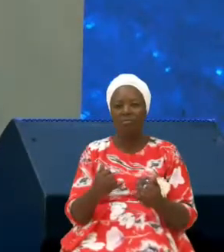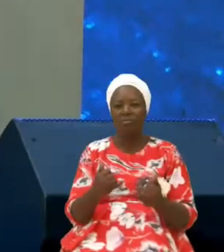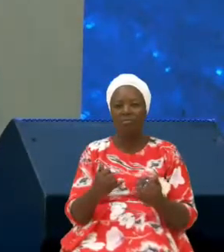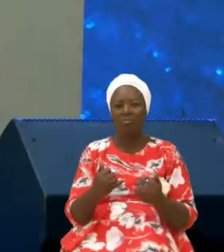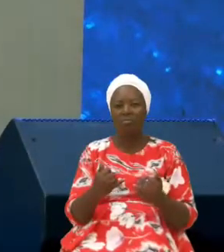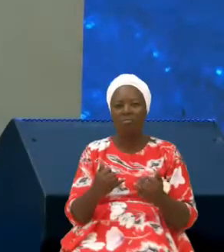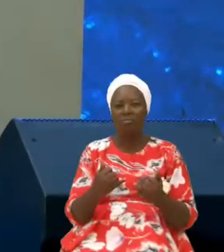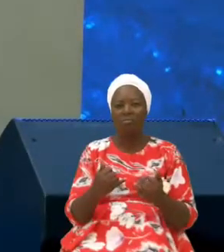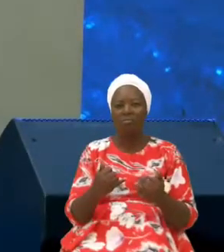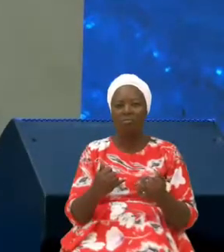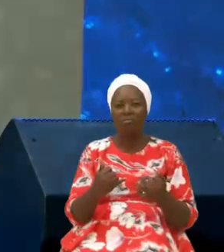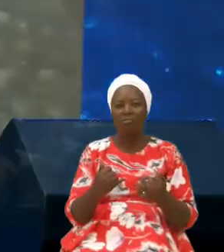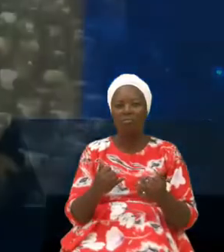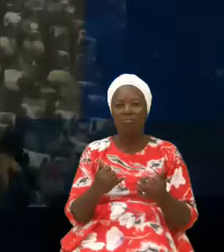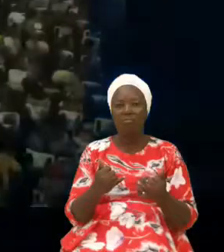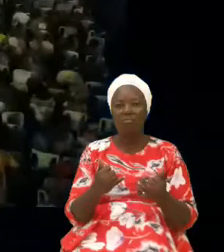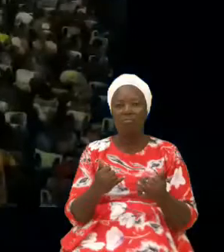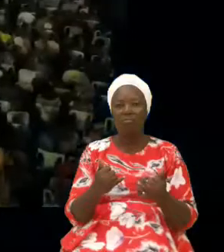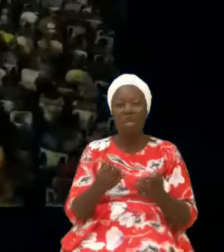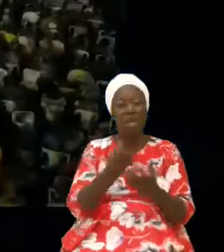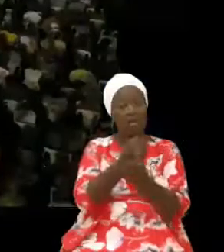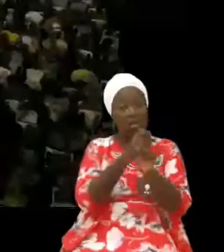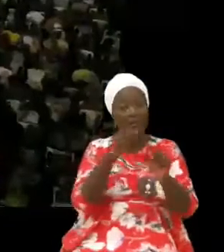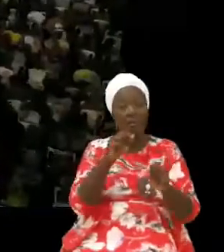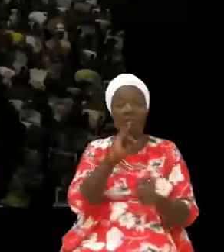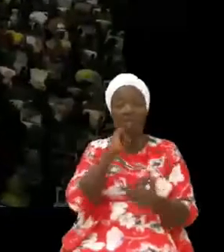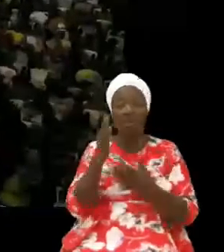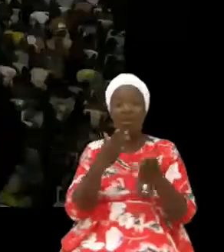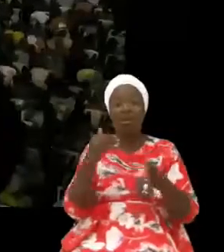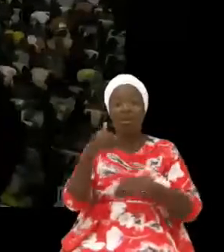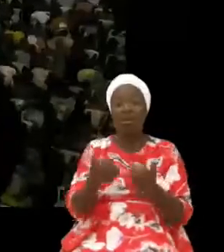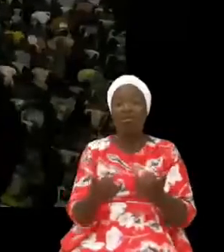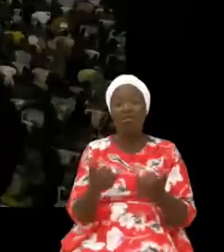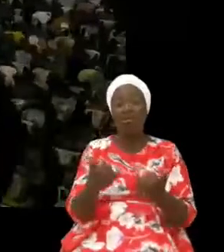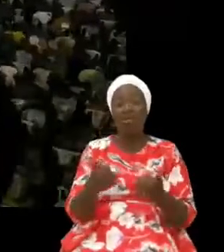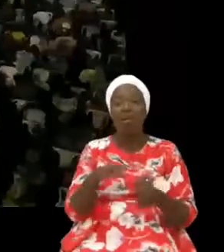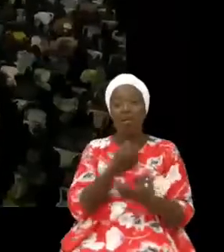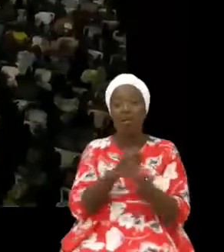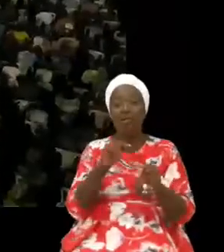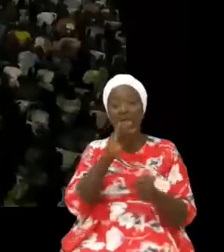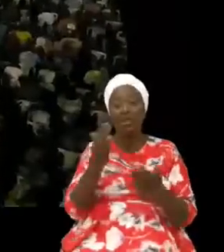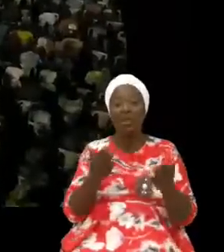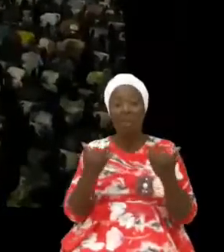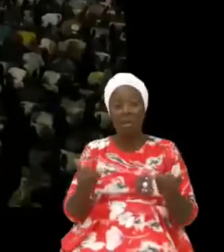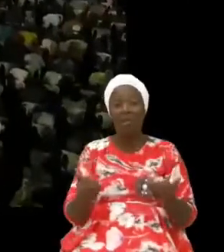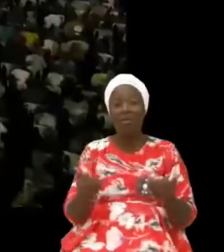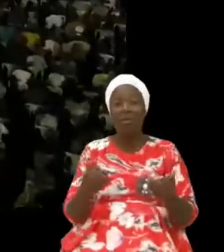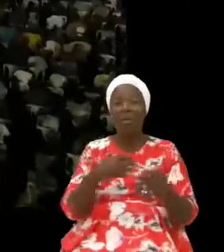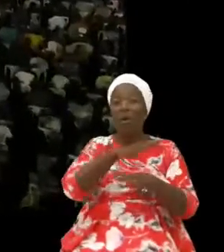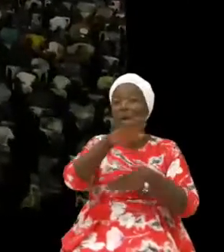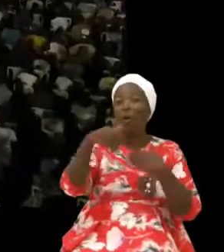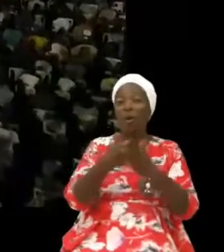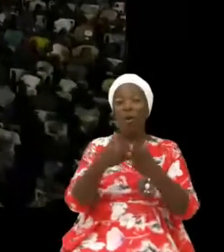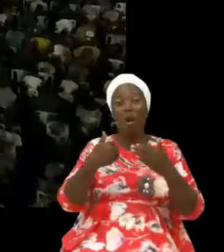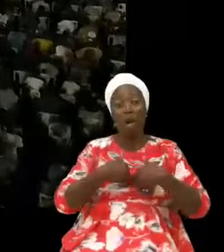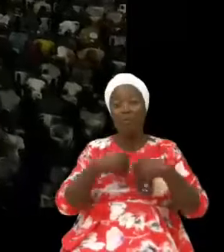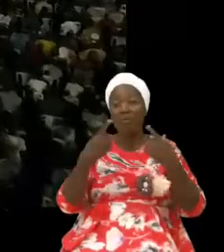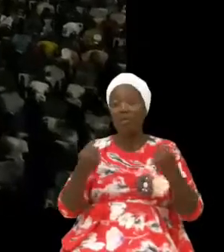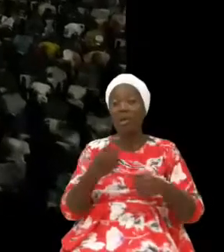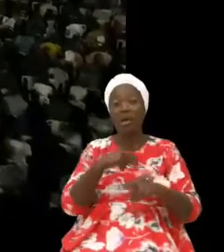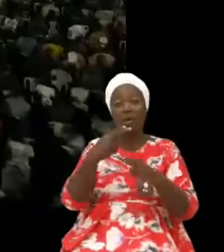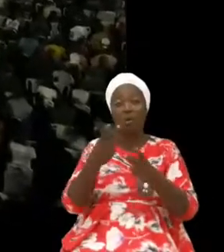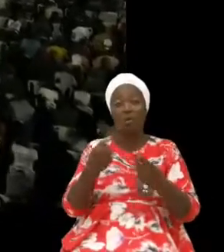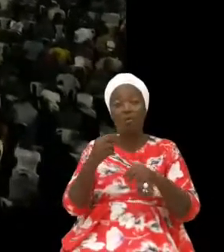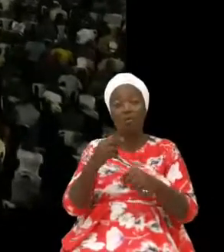eyes closed. Heads bowed and eyes closed. Salvation is here now. All